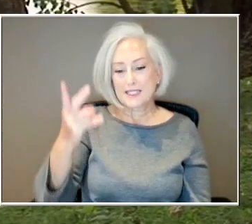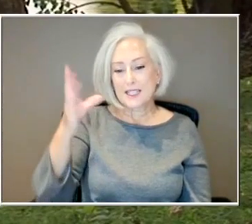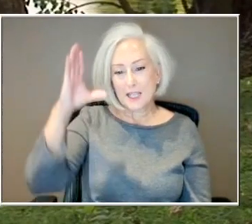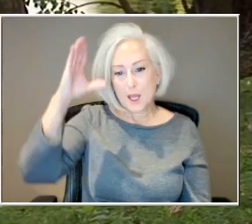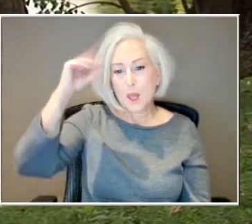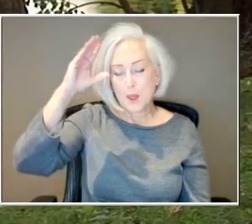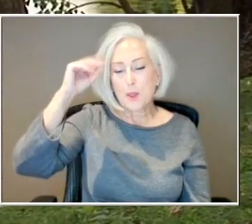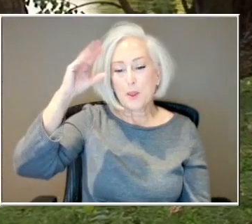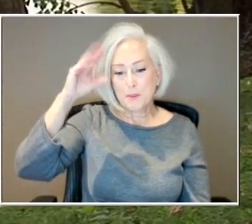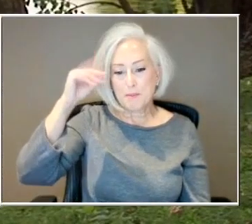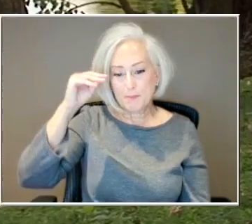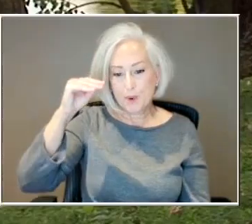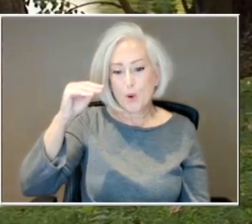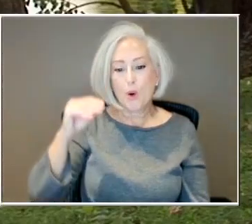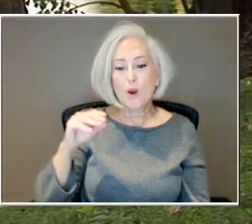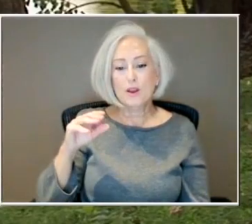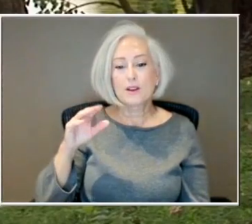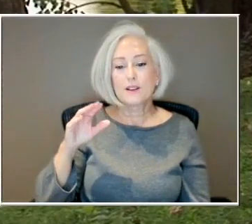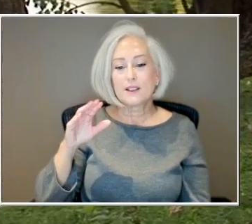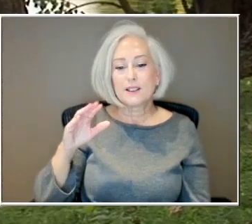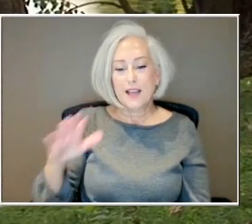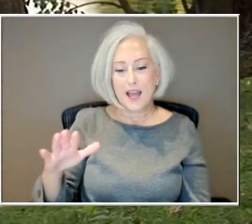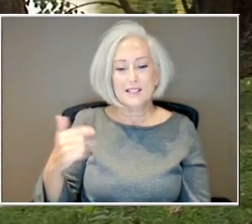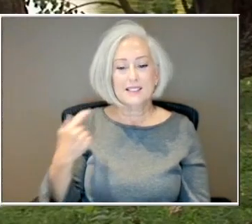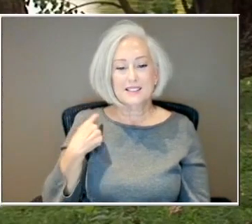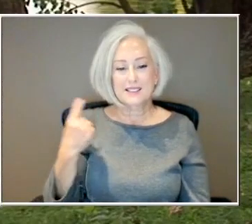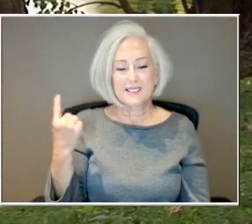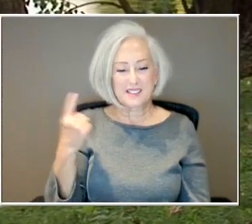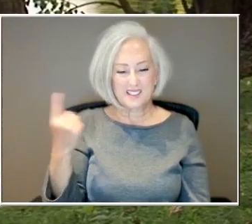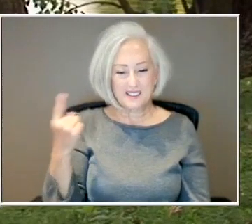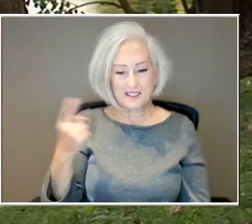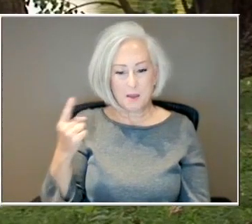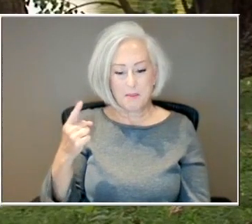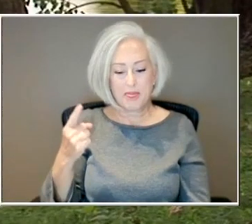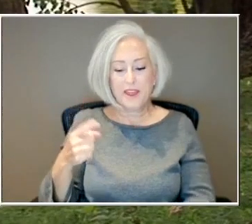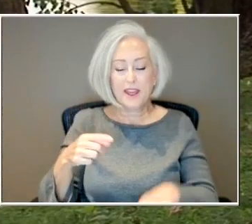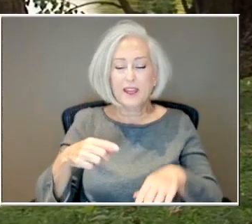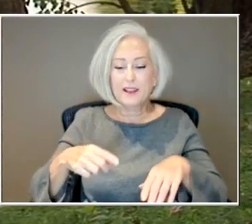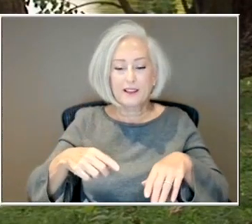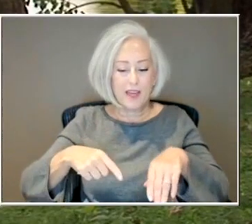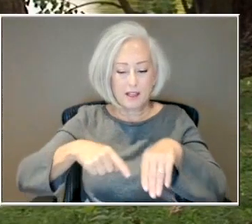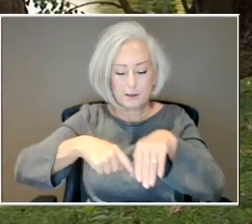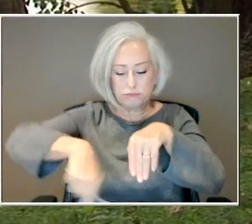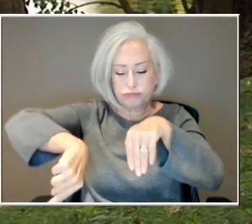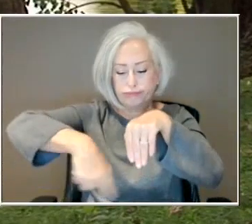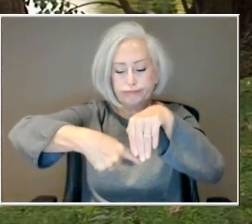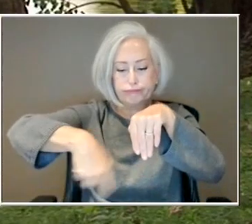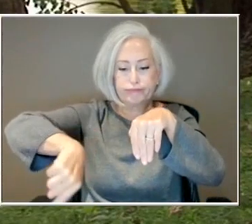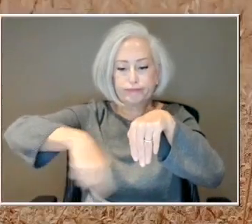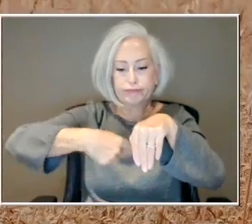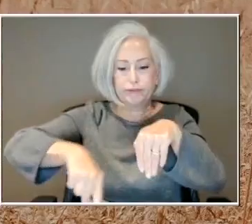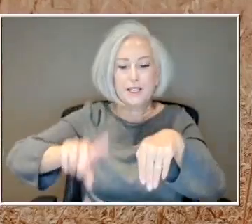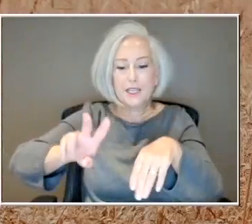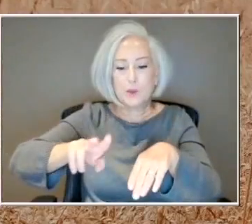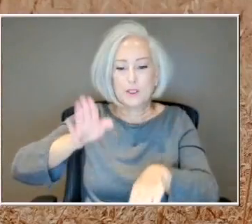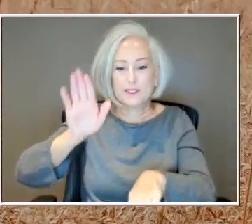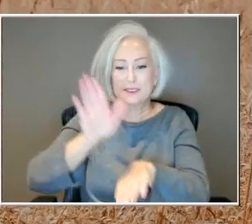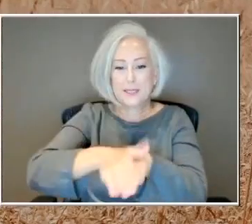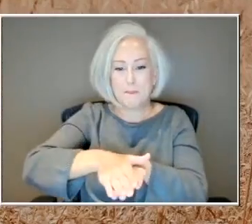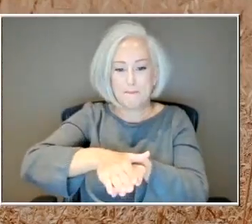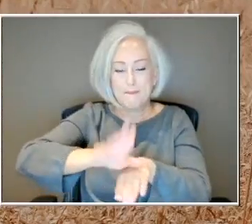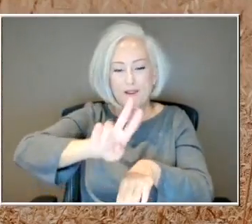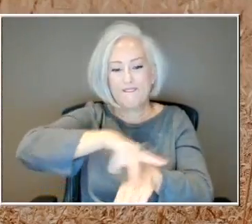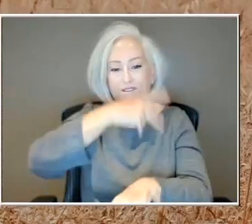really long kind of like straps or something come off his pants. Just another thing to get stepped on and fall. And think about all these costumes that